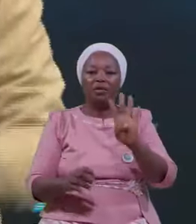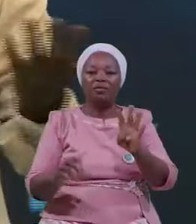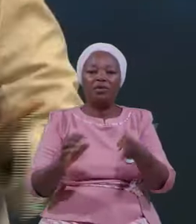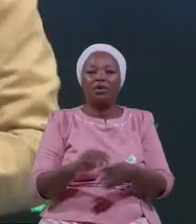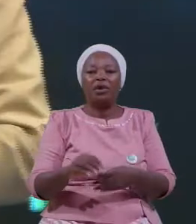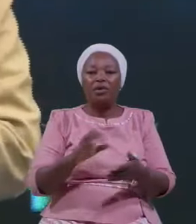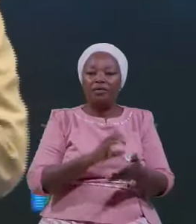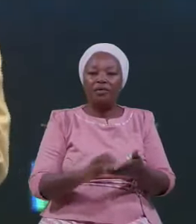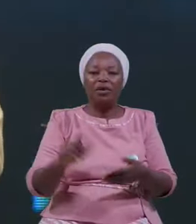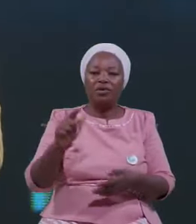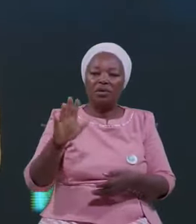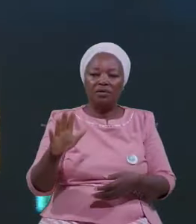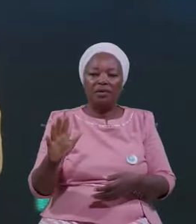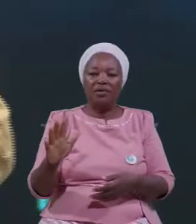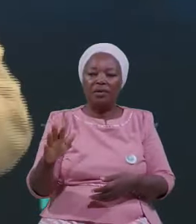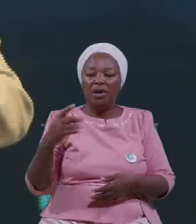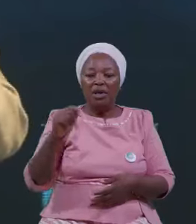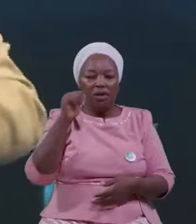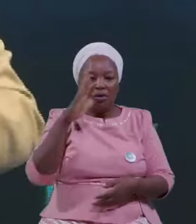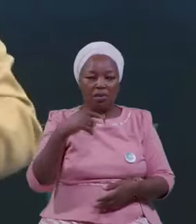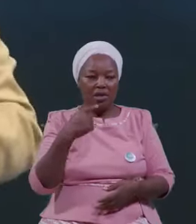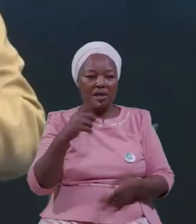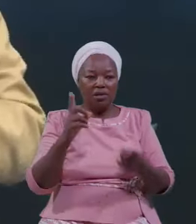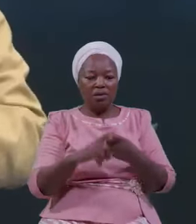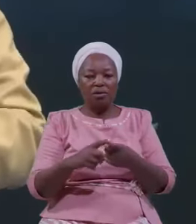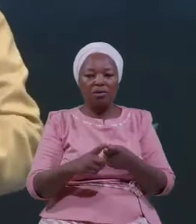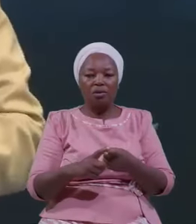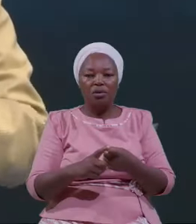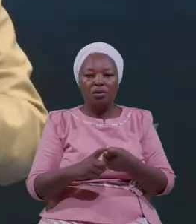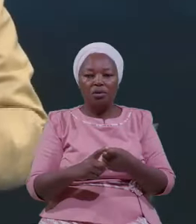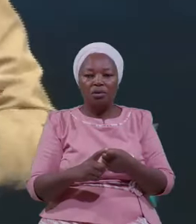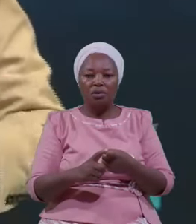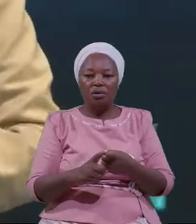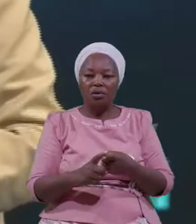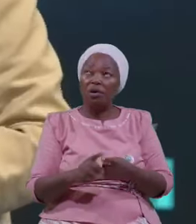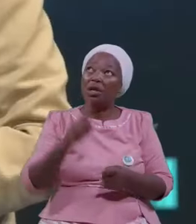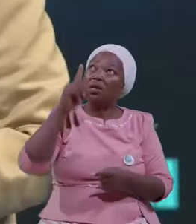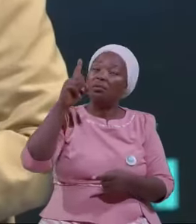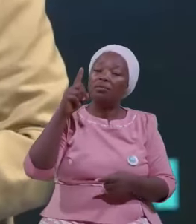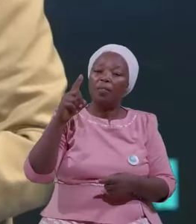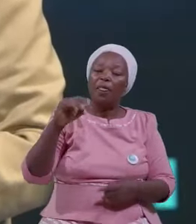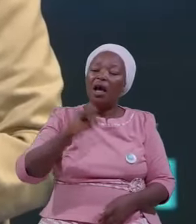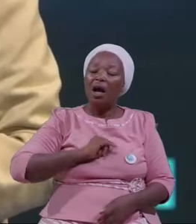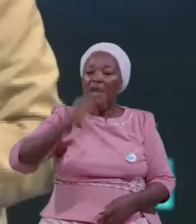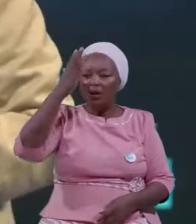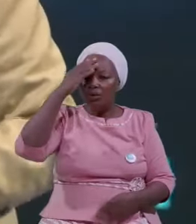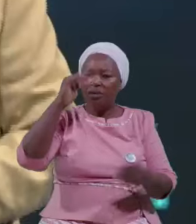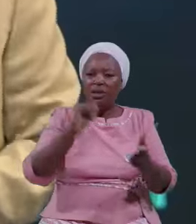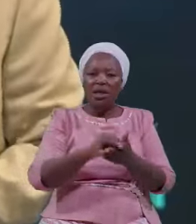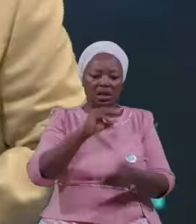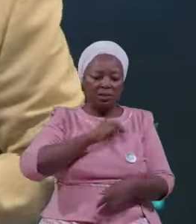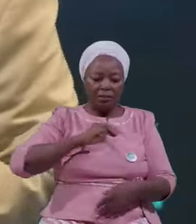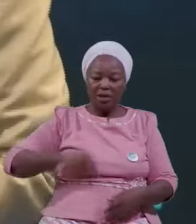The woman says unto him, I know that Messiah cometh.